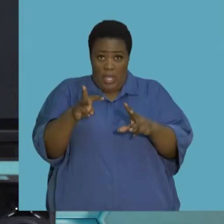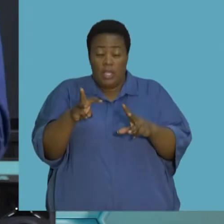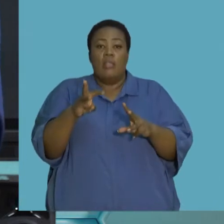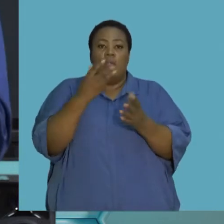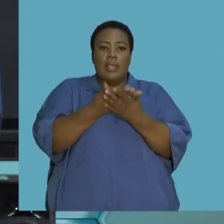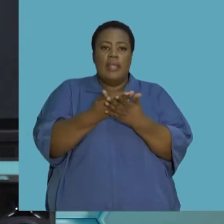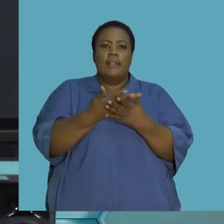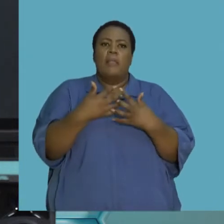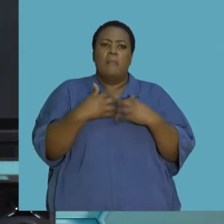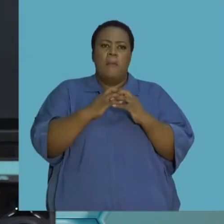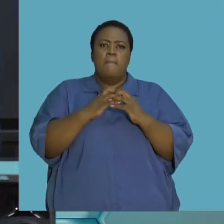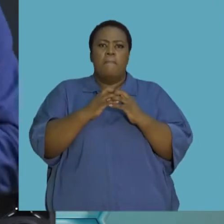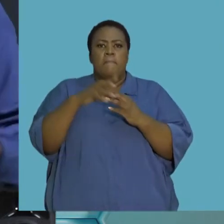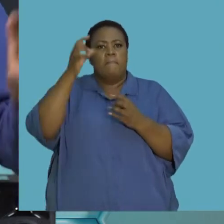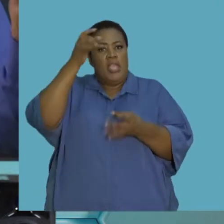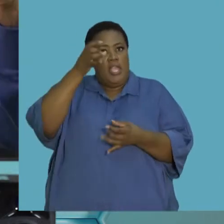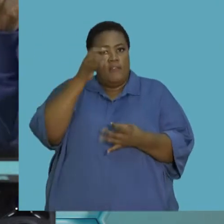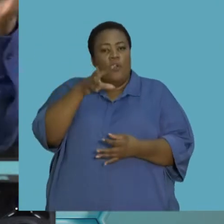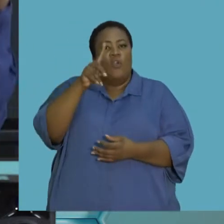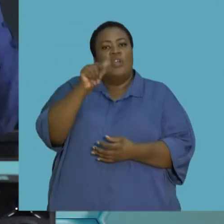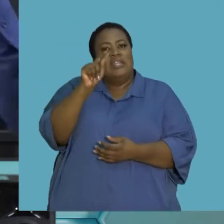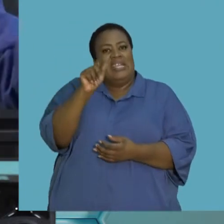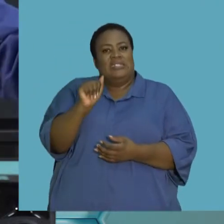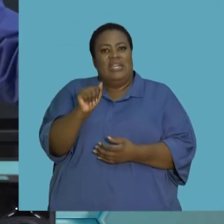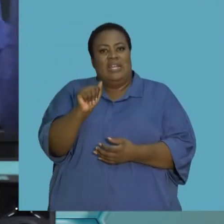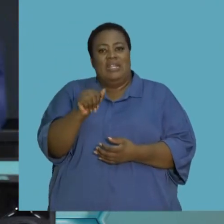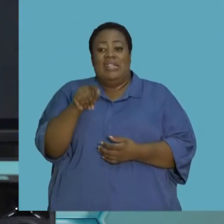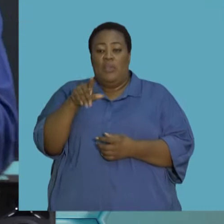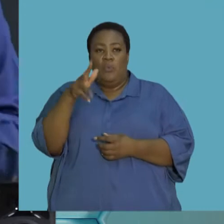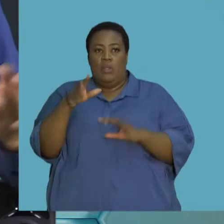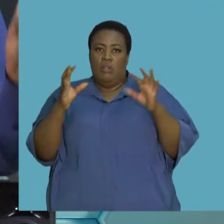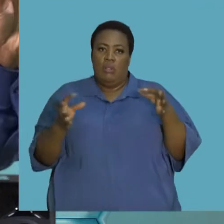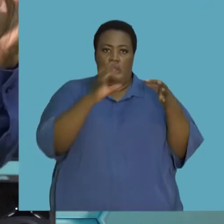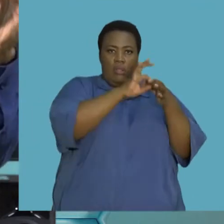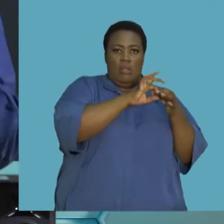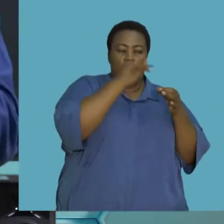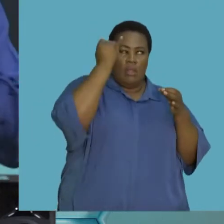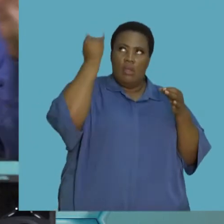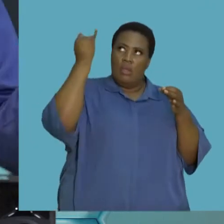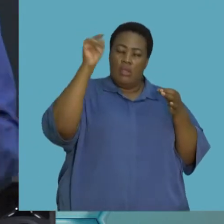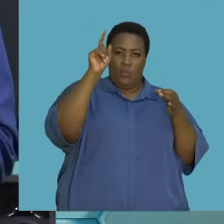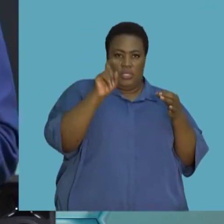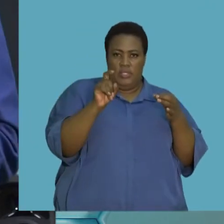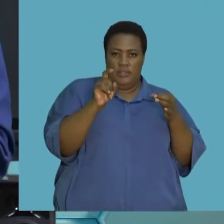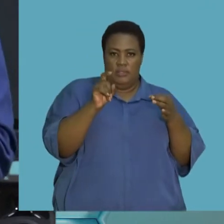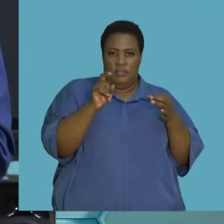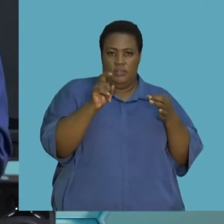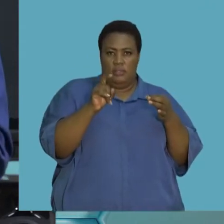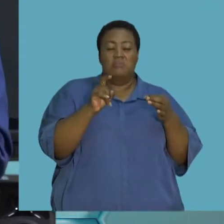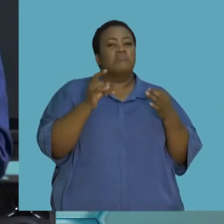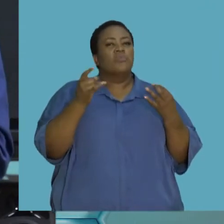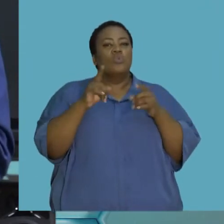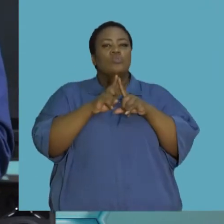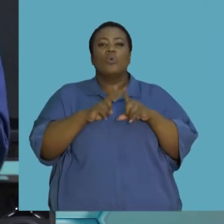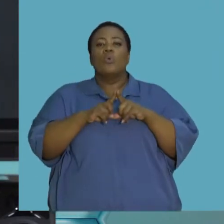And that's going to be the data that's going to talk to the hypothesis and answer the question around what is the aim of the